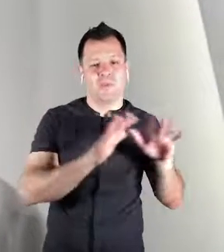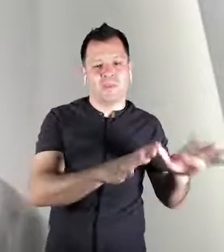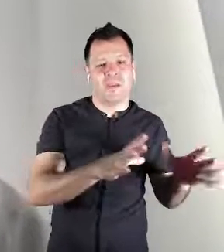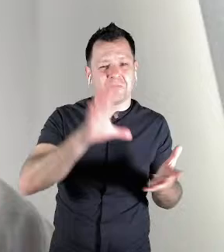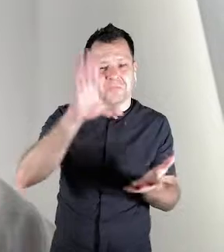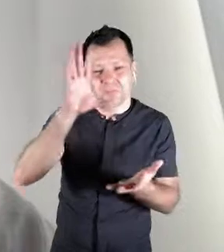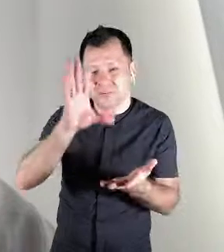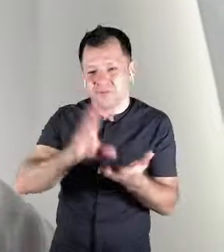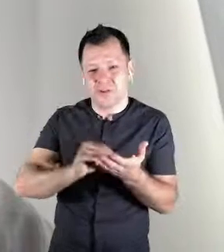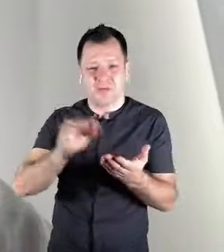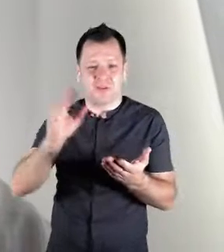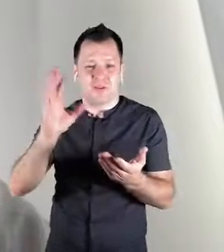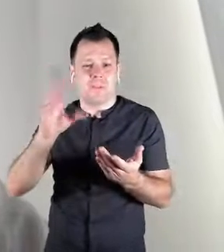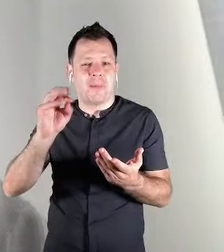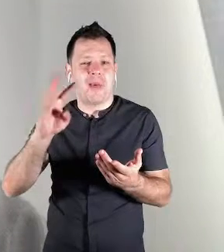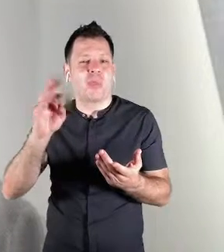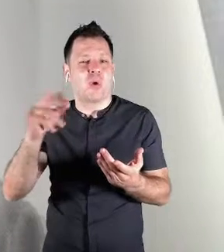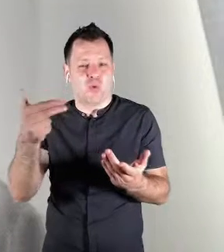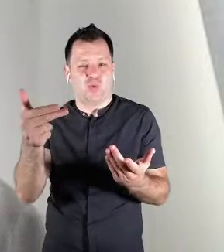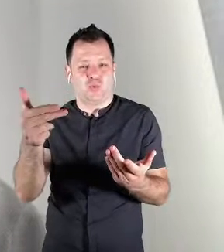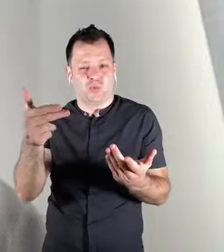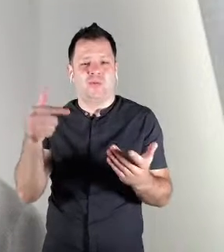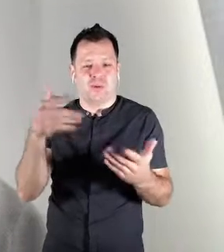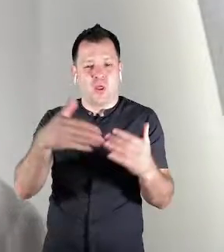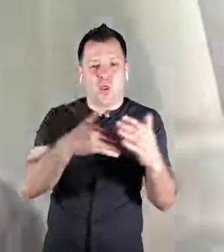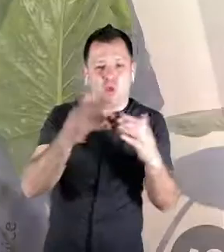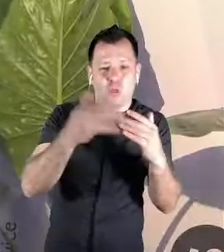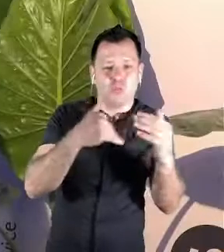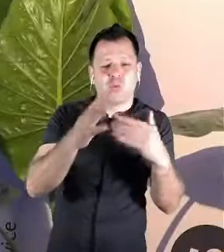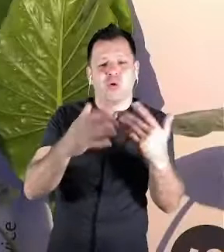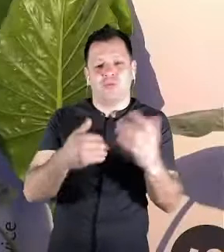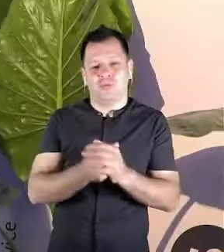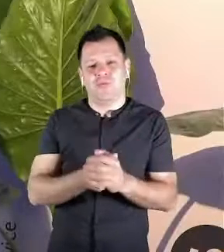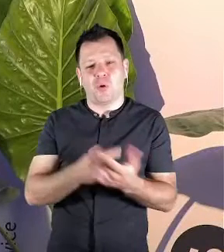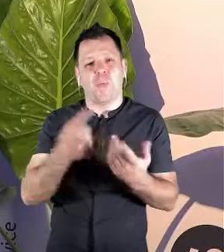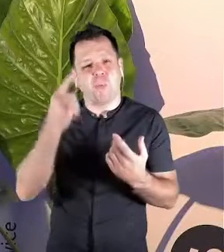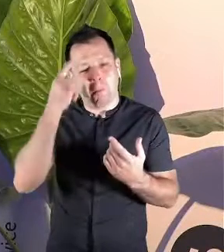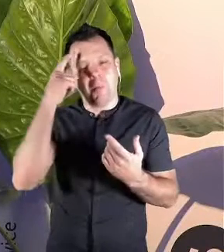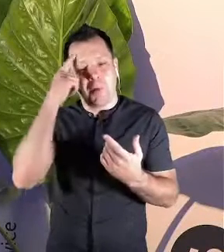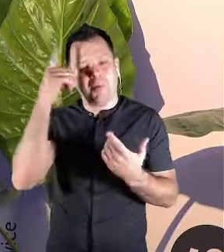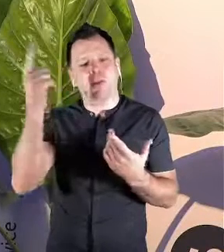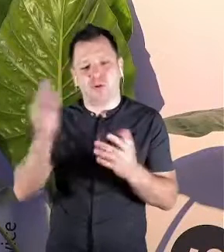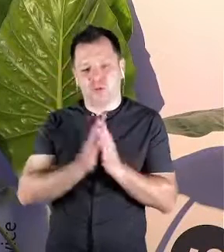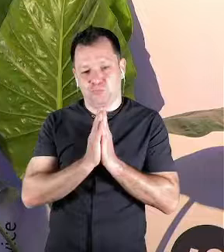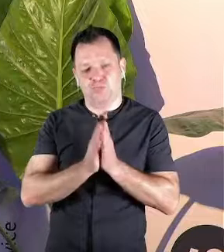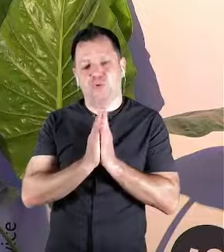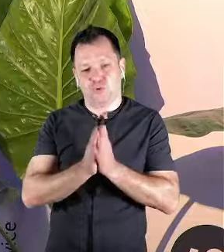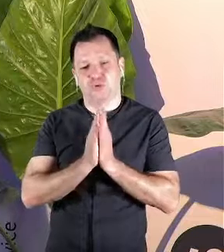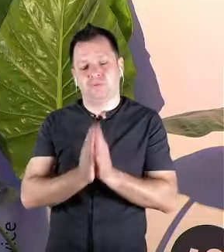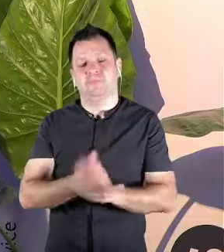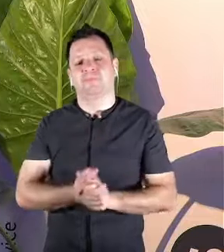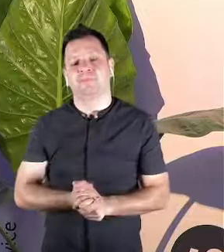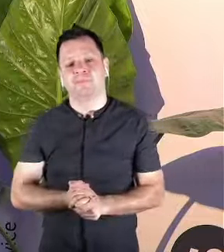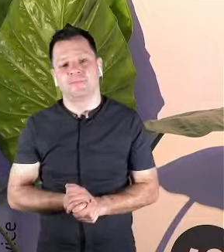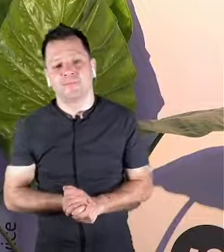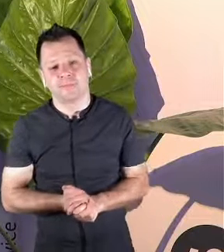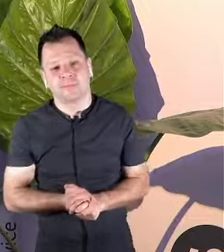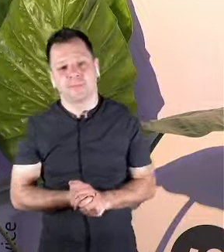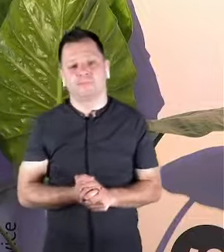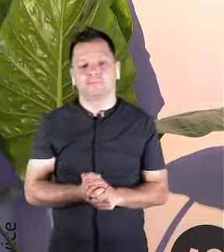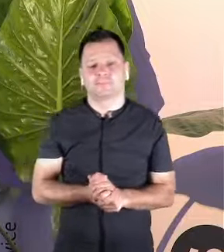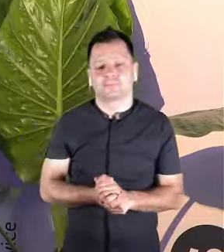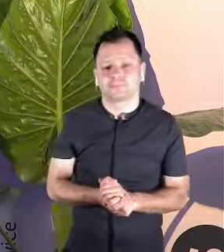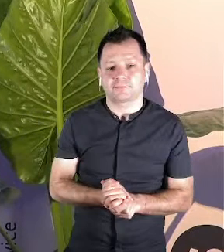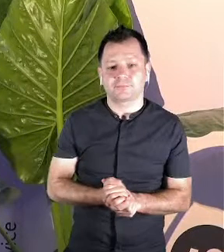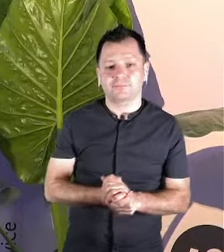Take this into consideration, please. Thank you very much, Frederick. I think it is a very good point just